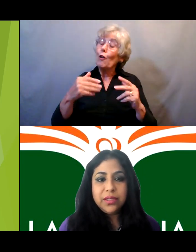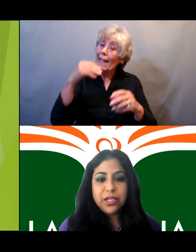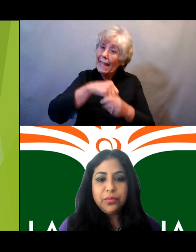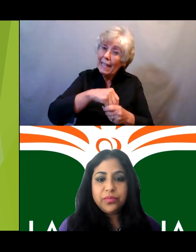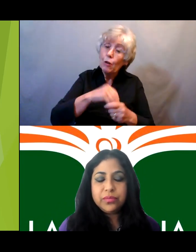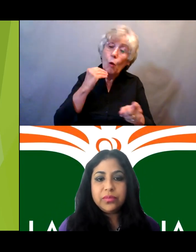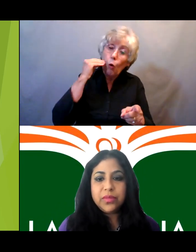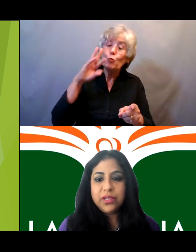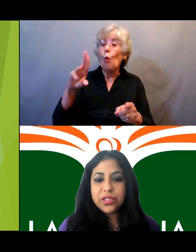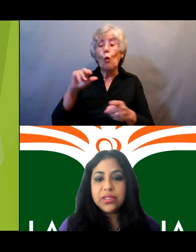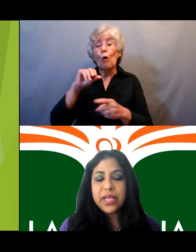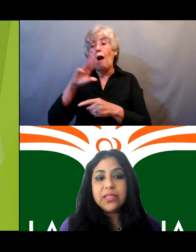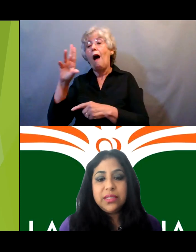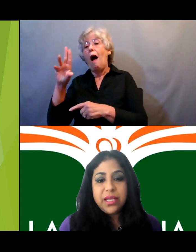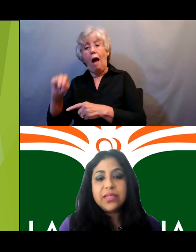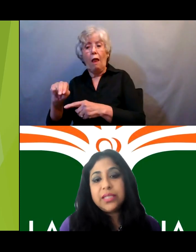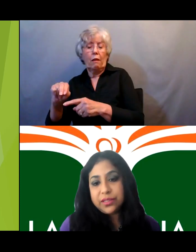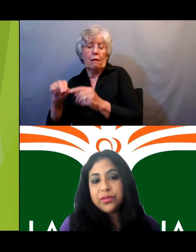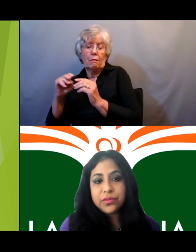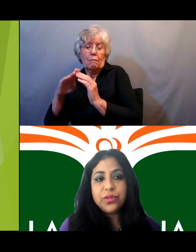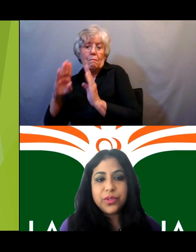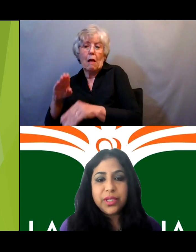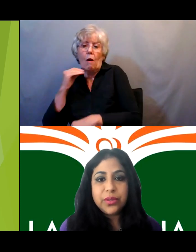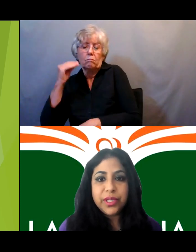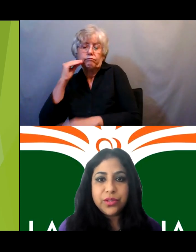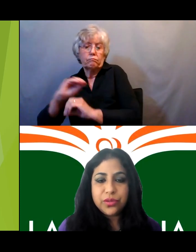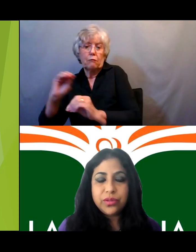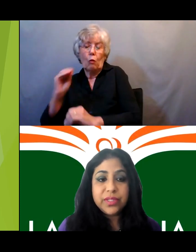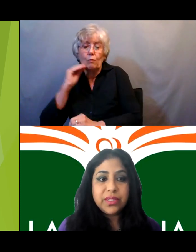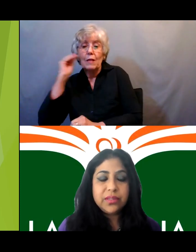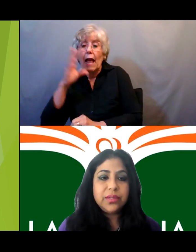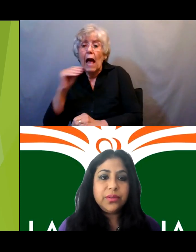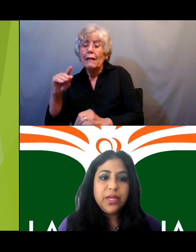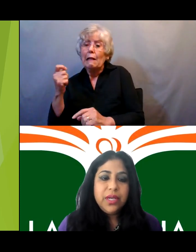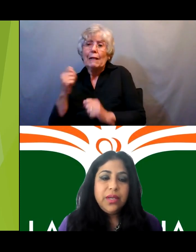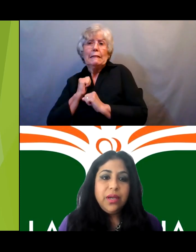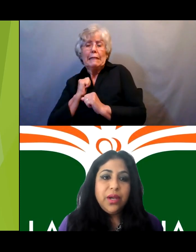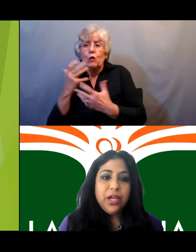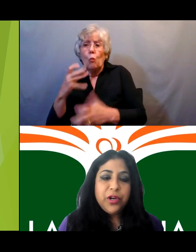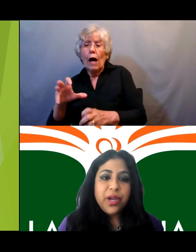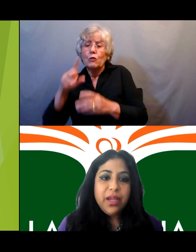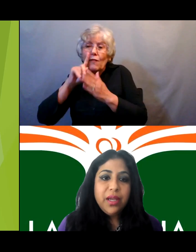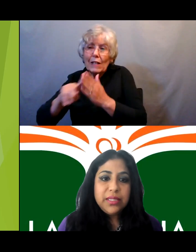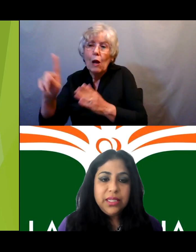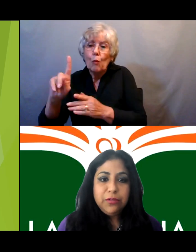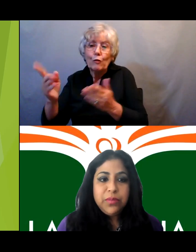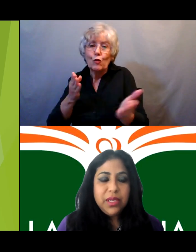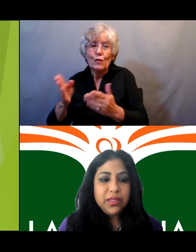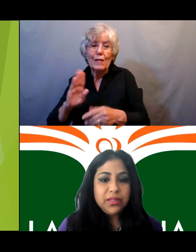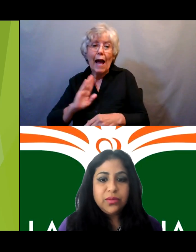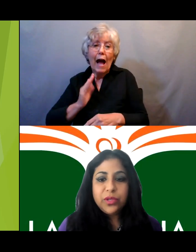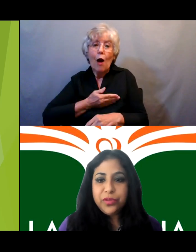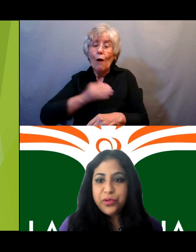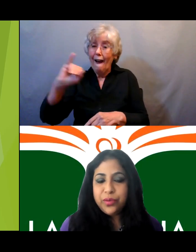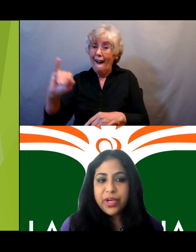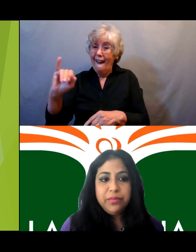and just hesitant to really look into services. So our iHot team